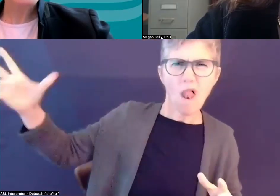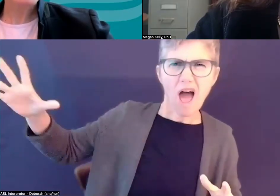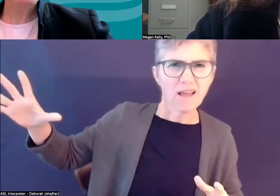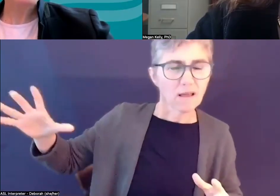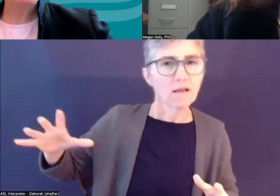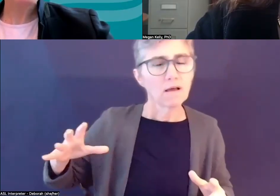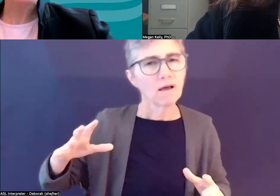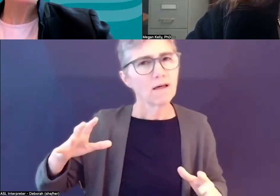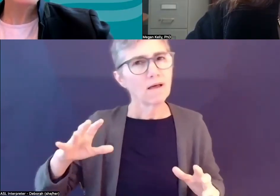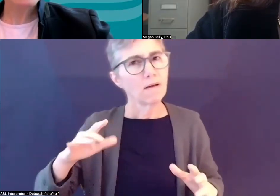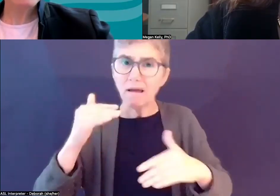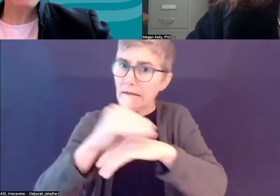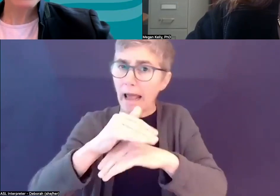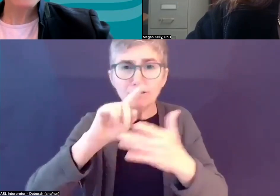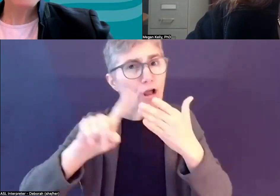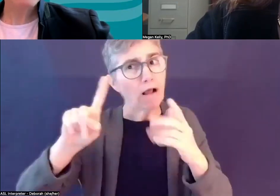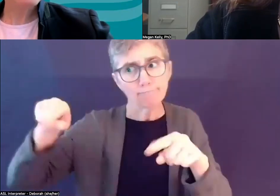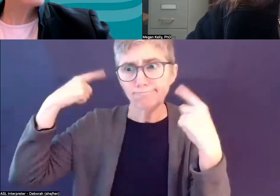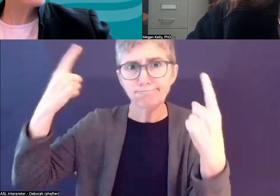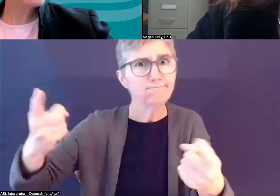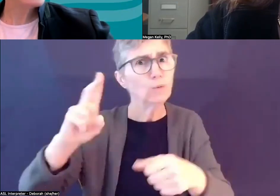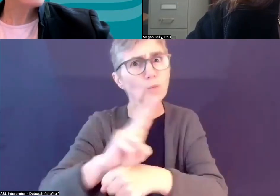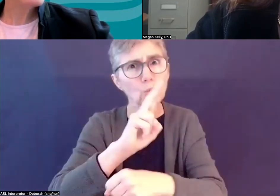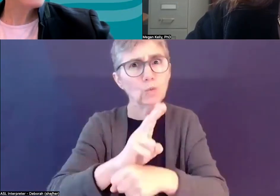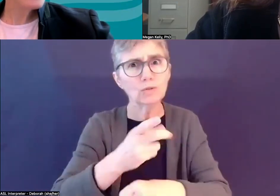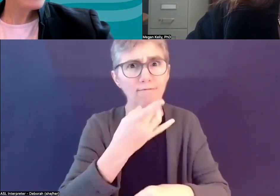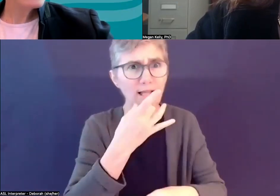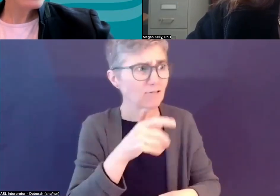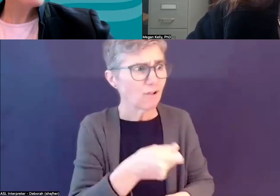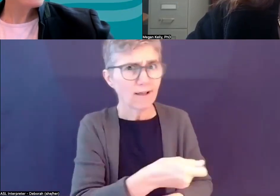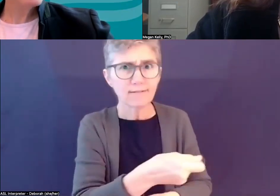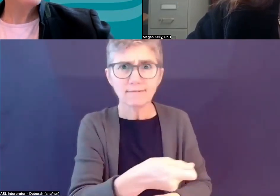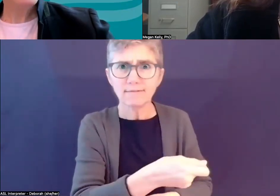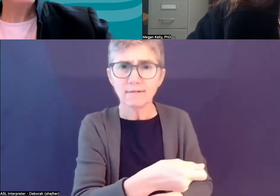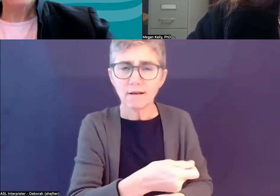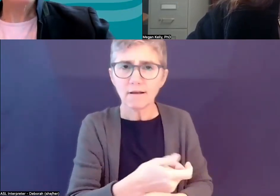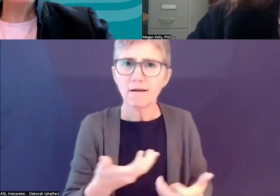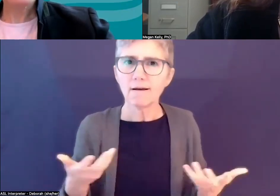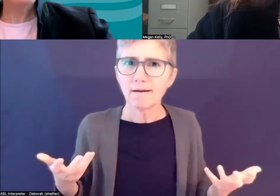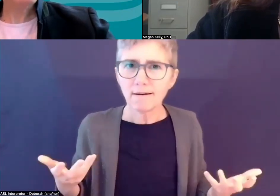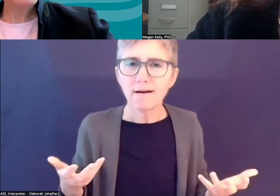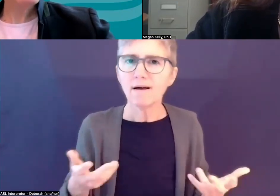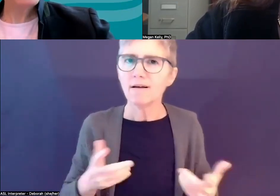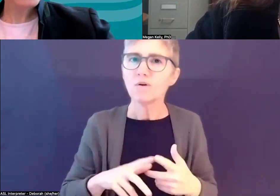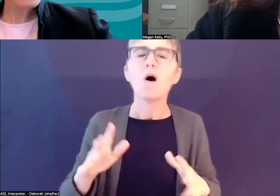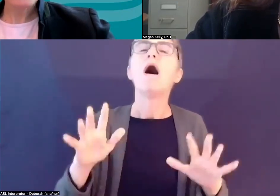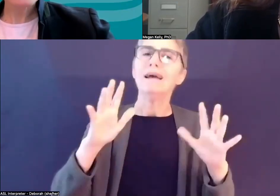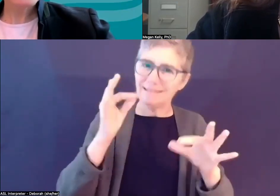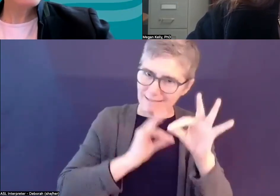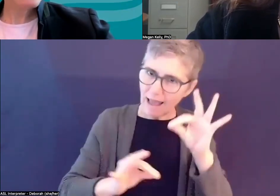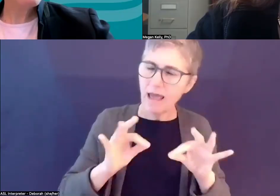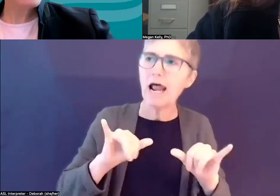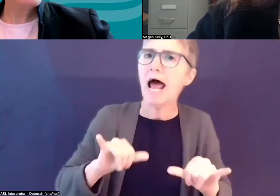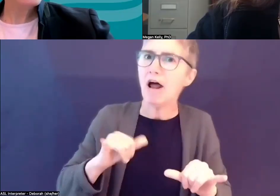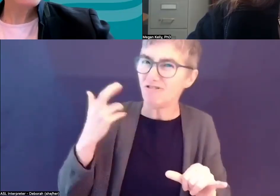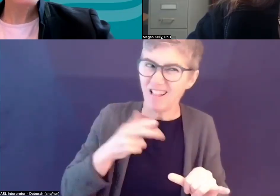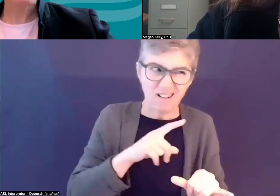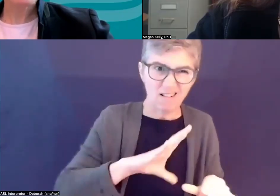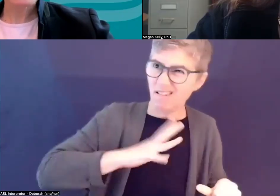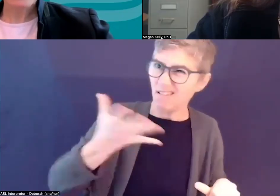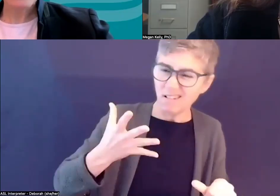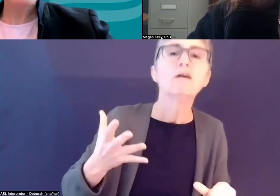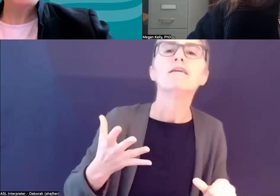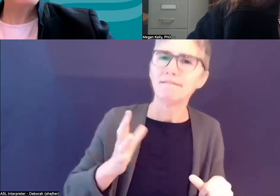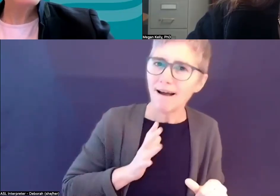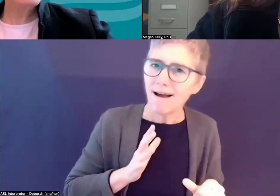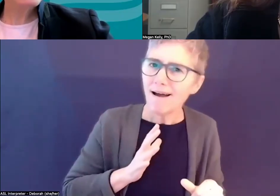wonderful example of listening to people to offer an alternative. So I think these are meaningful changes that make changes in